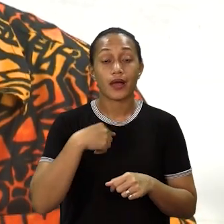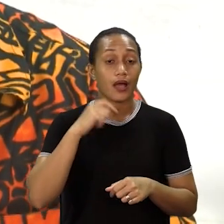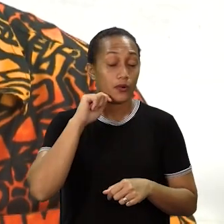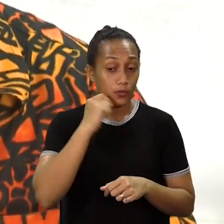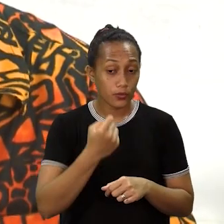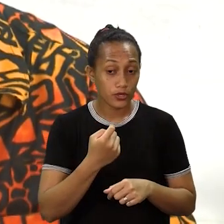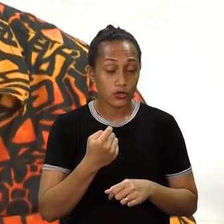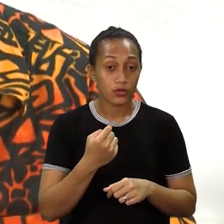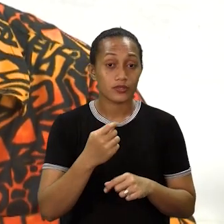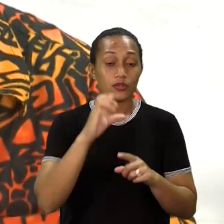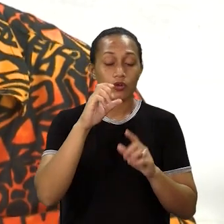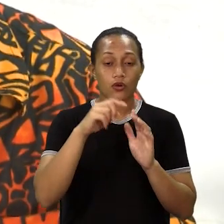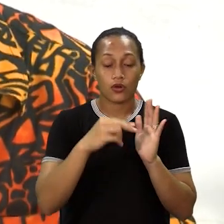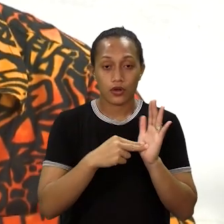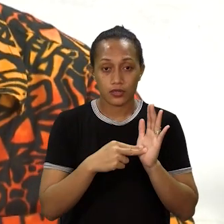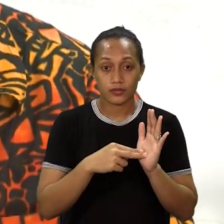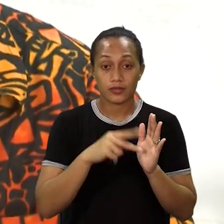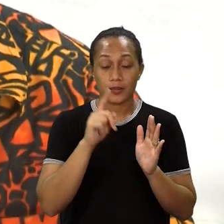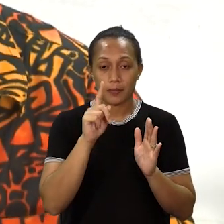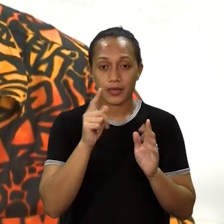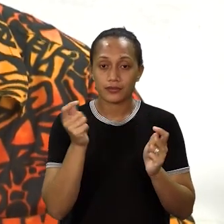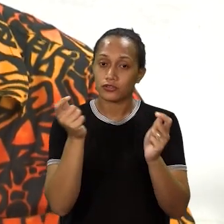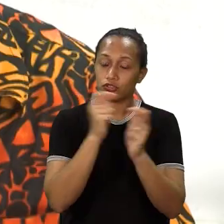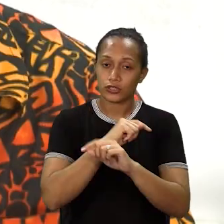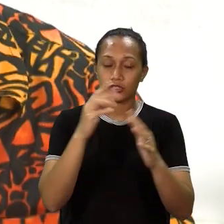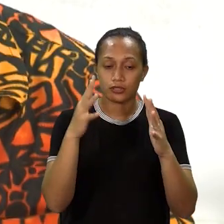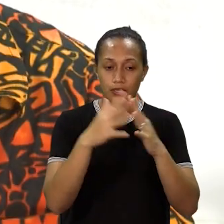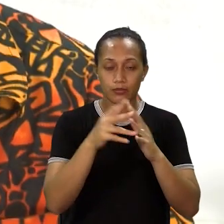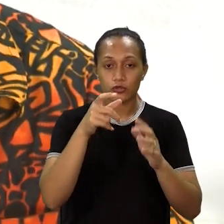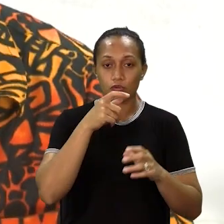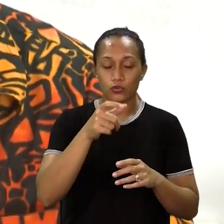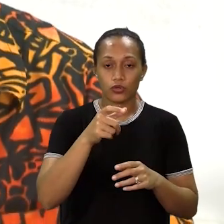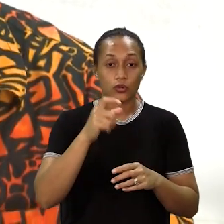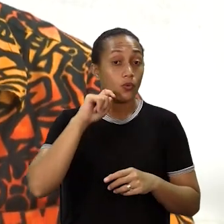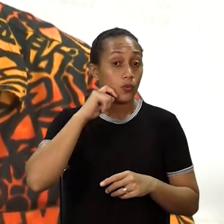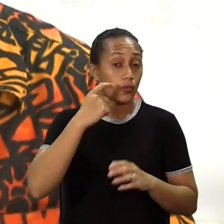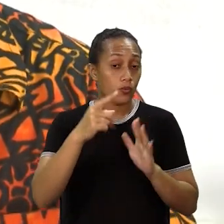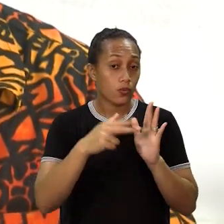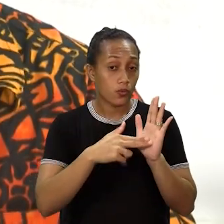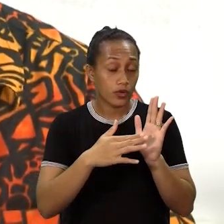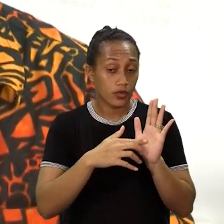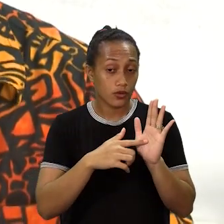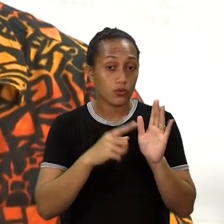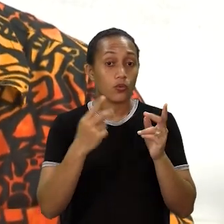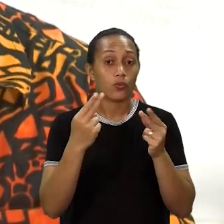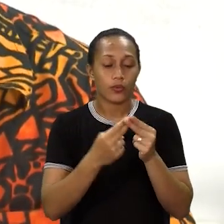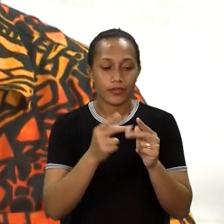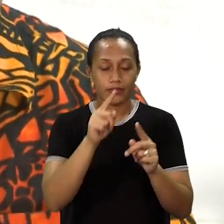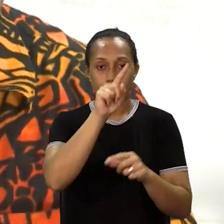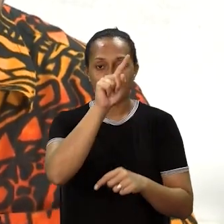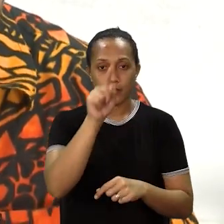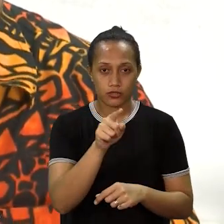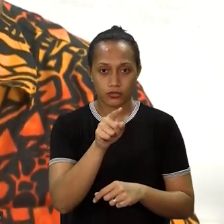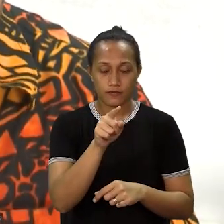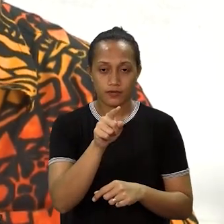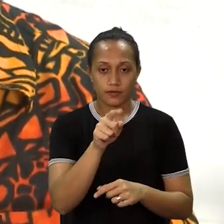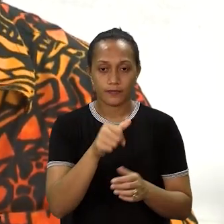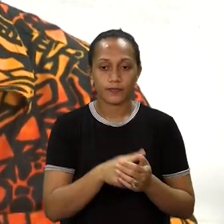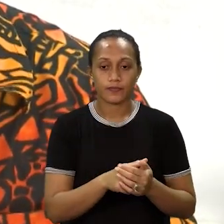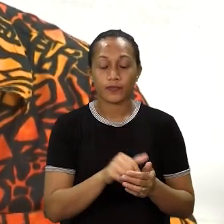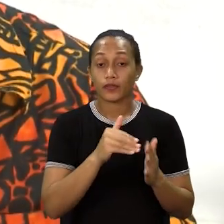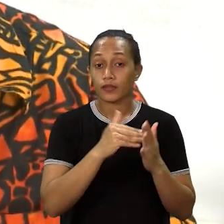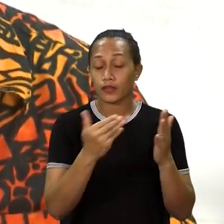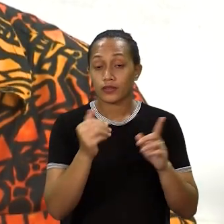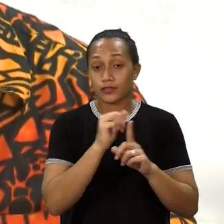can make the words I will into a contraction by replacing W in the word will with the